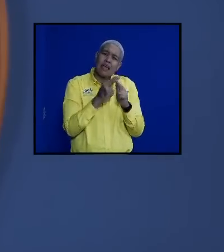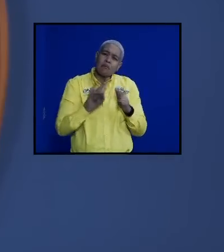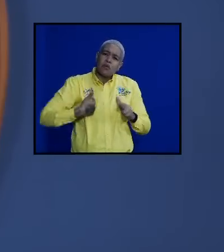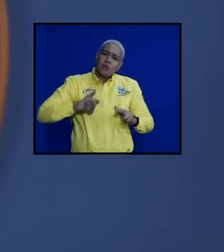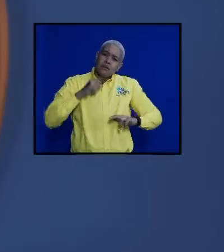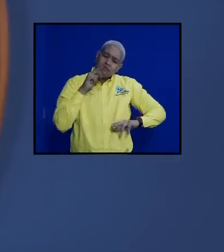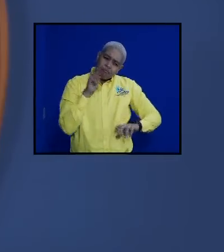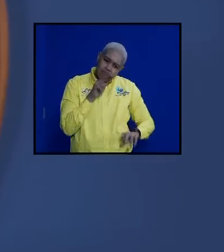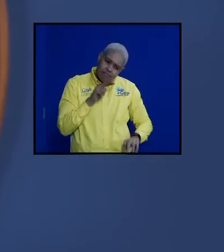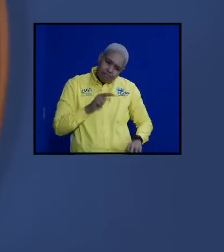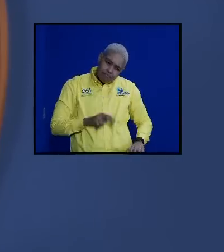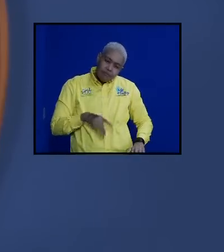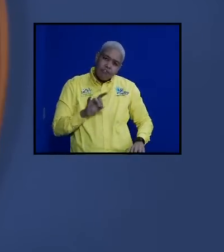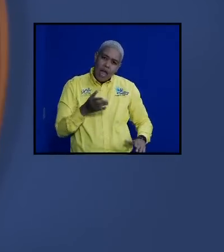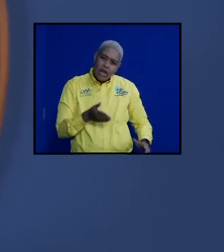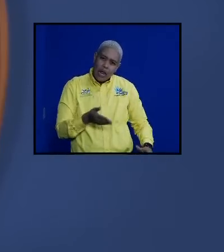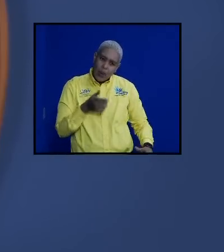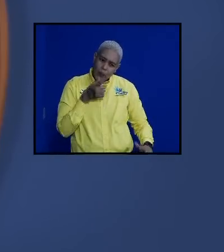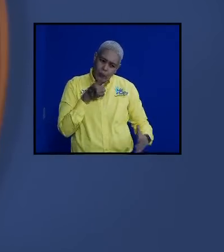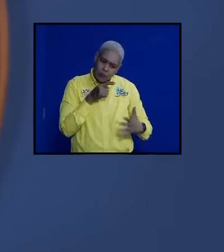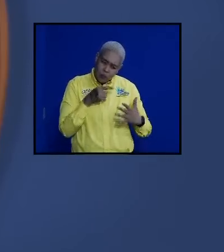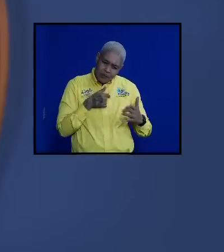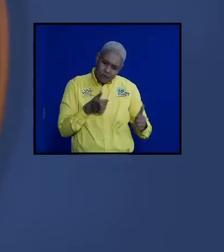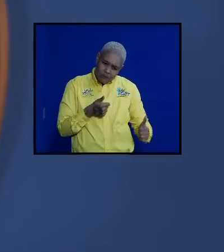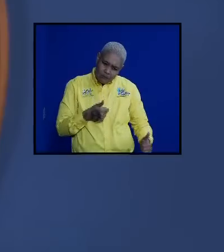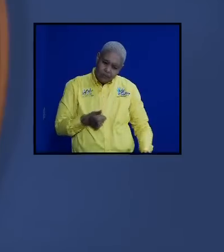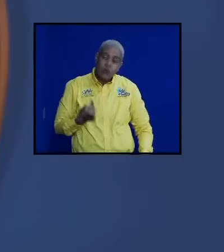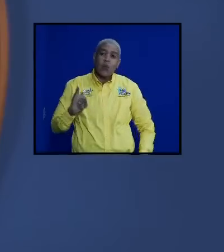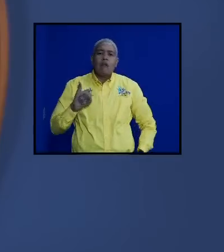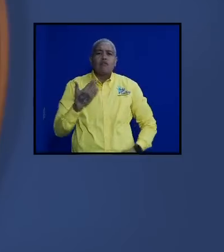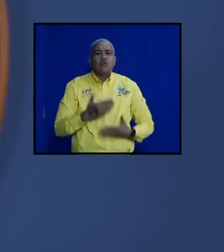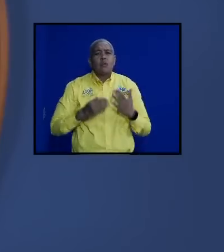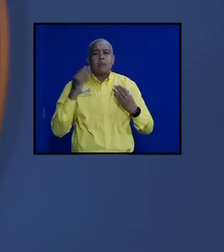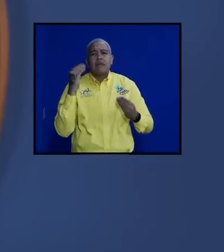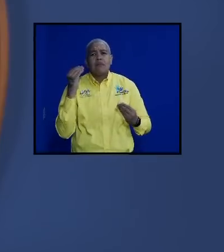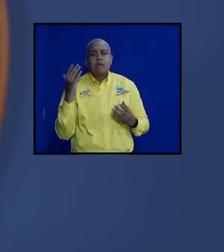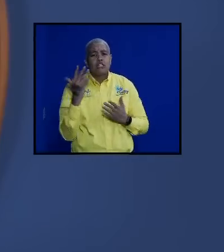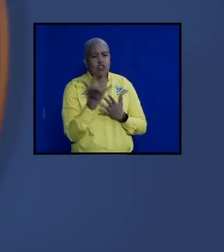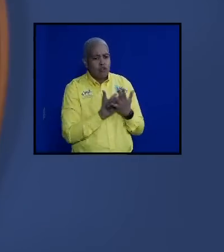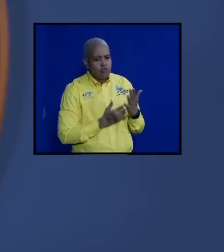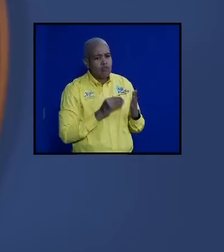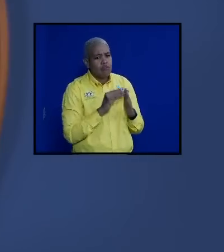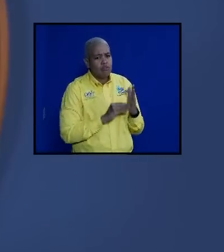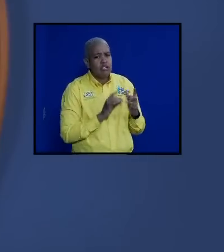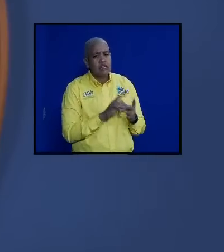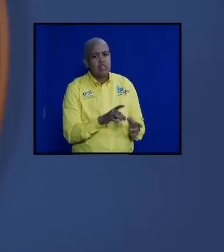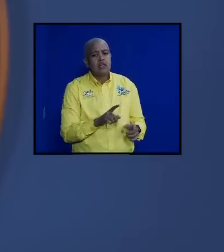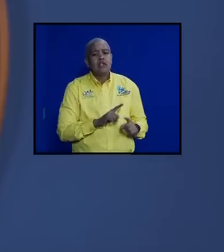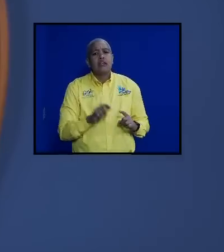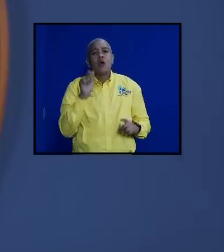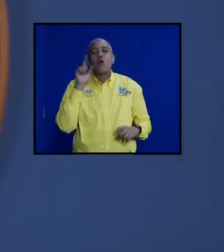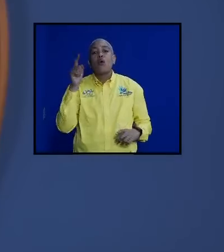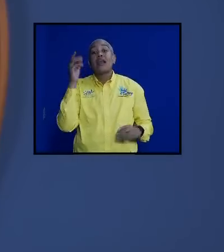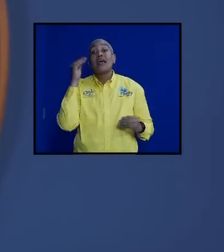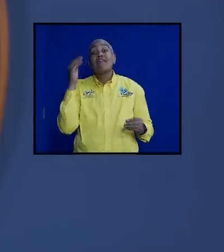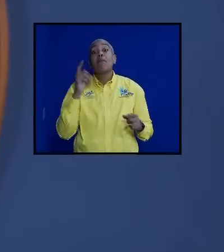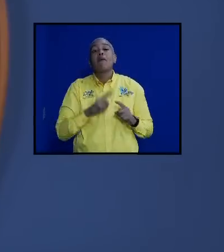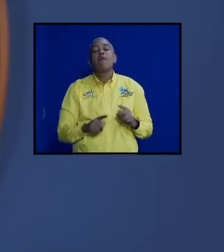been tracking here, which we have certain intelligence on, not just intelligence, but I won't go